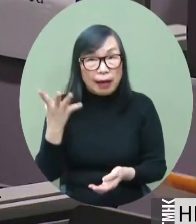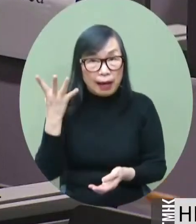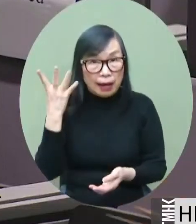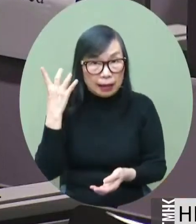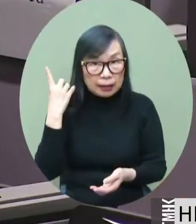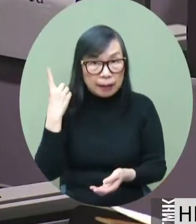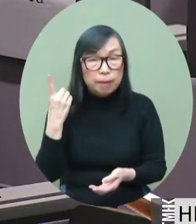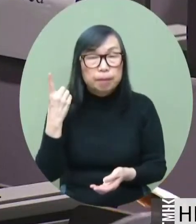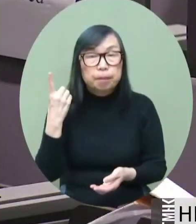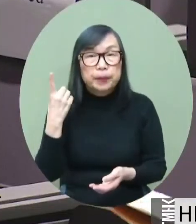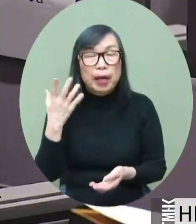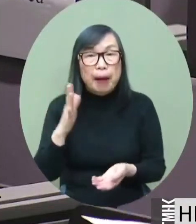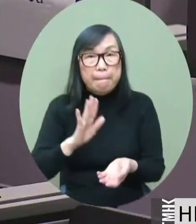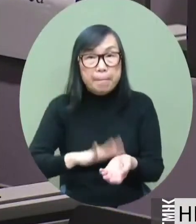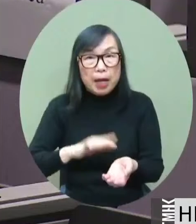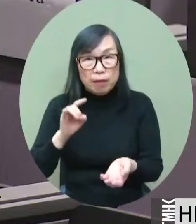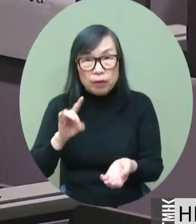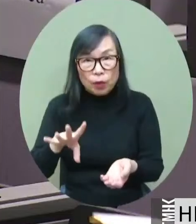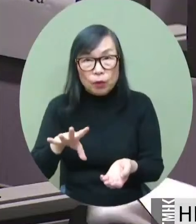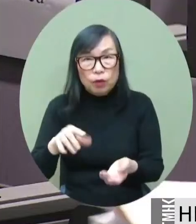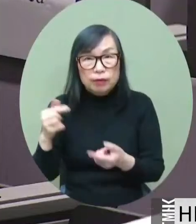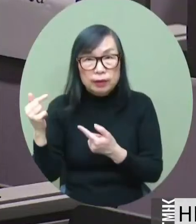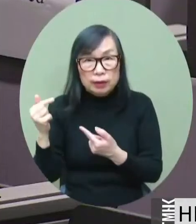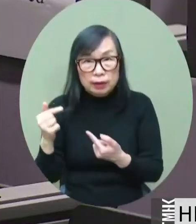positive. And then